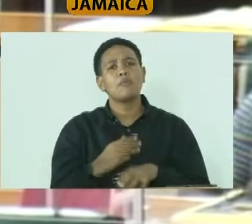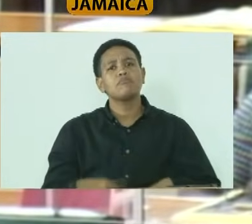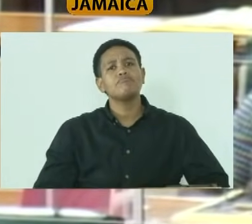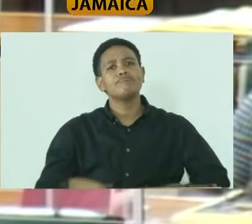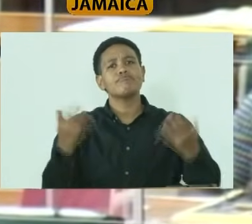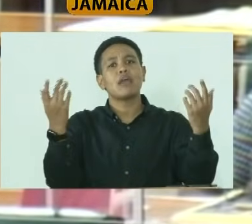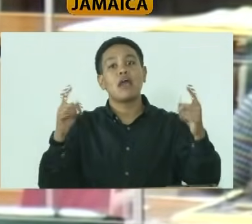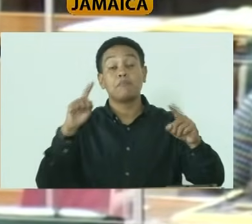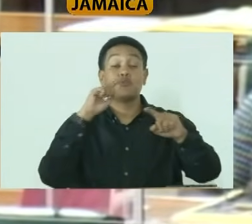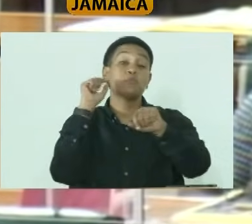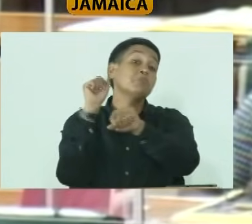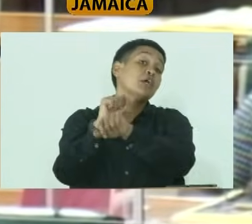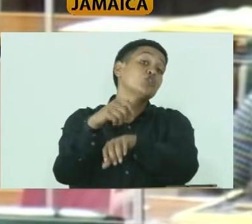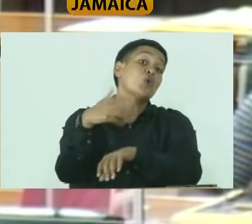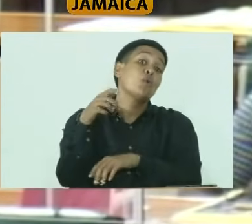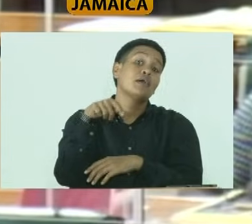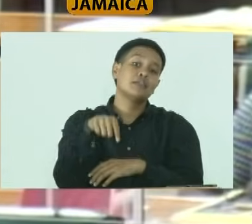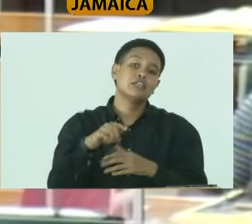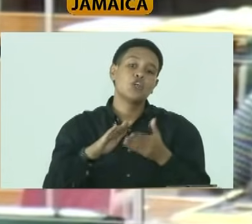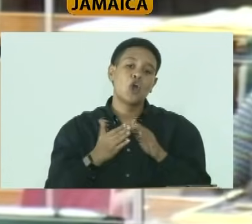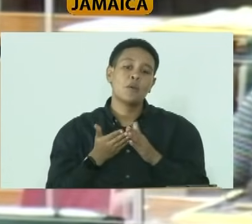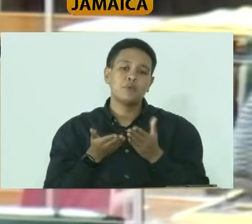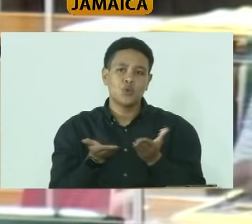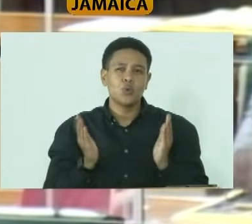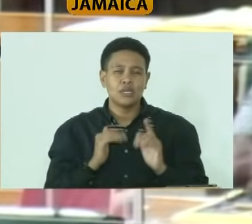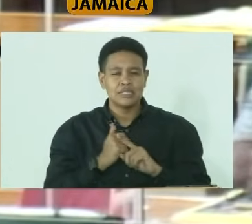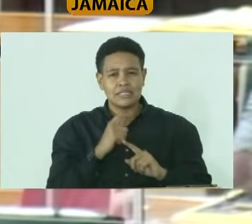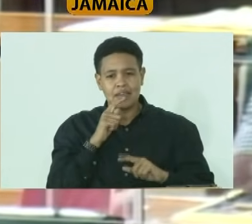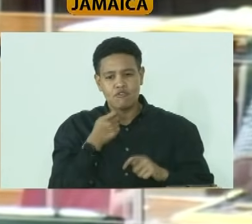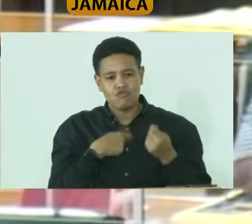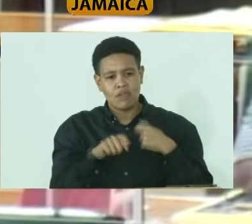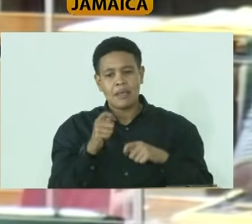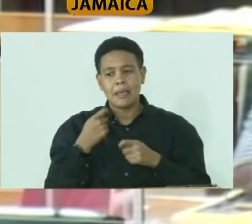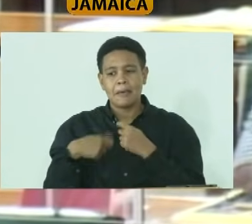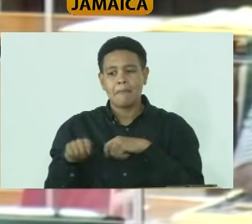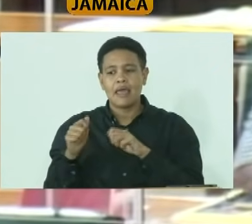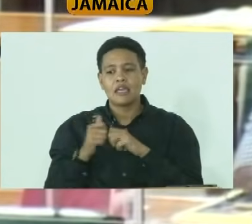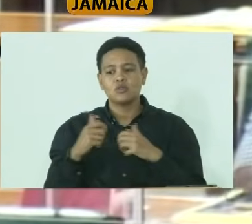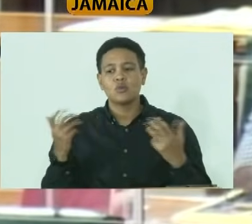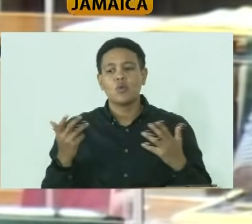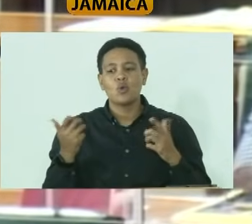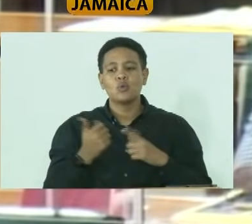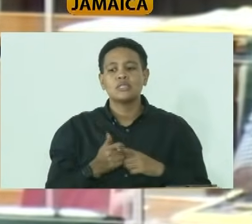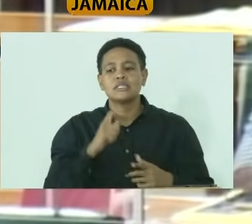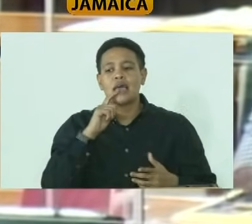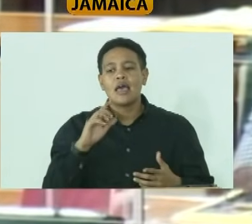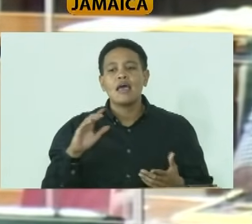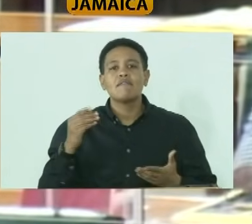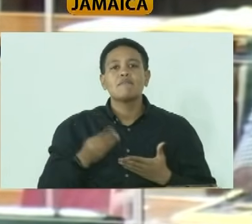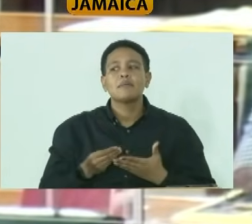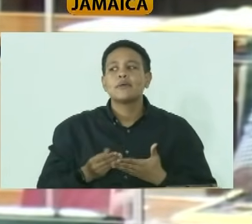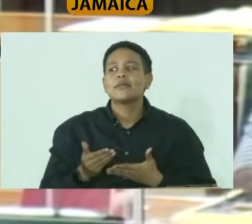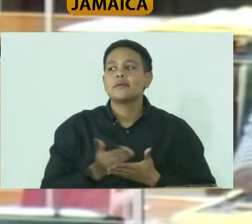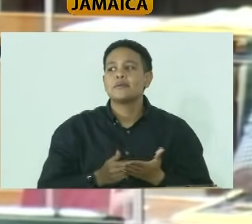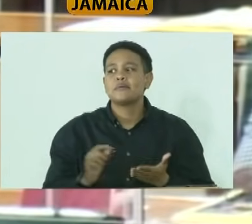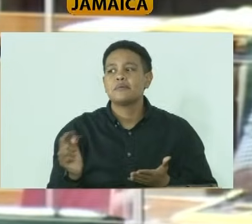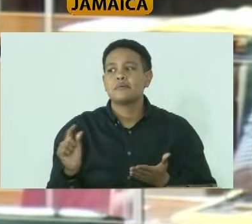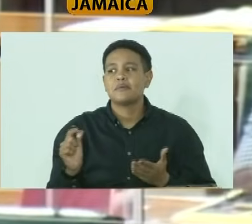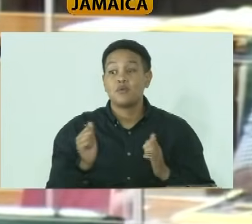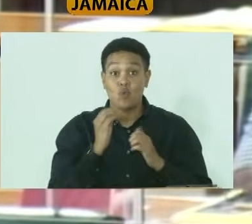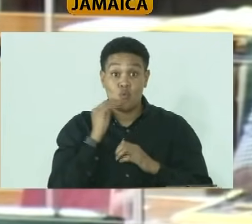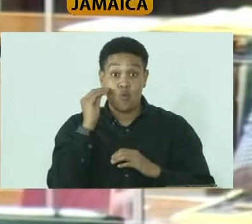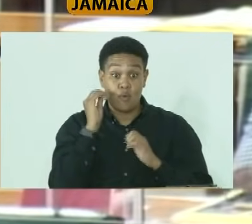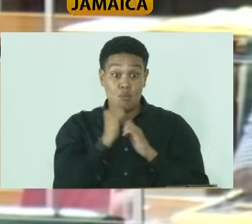to ensure that these communities are replaced with low-income homes with the